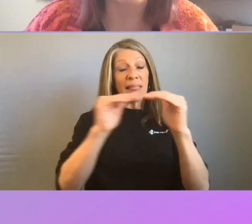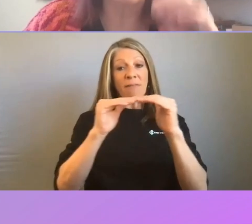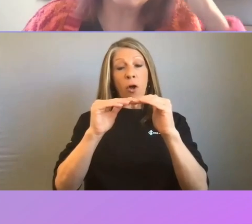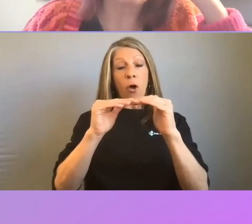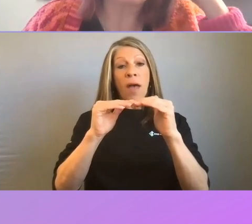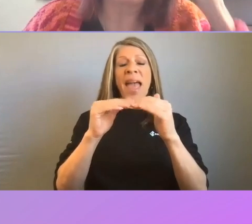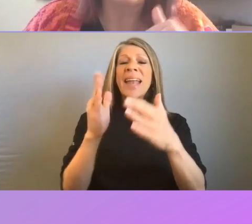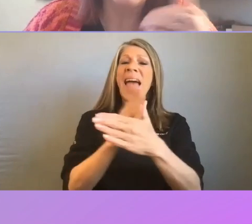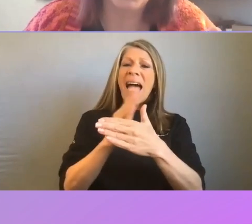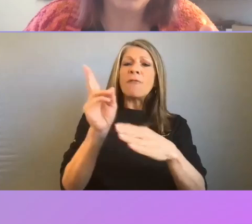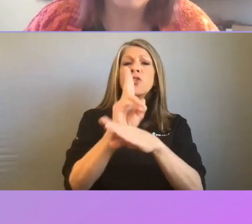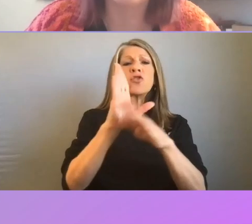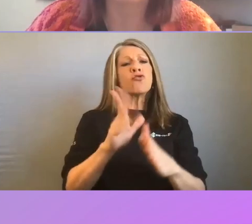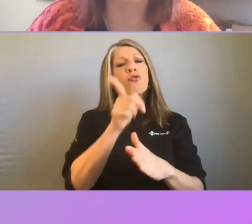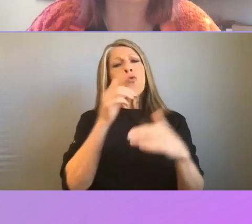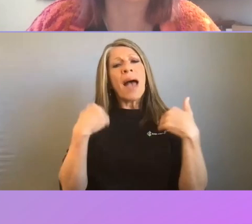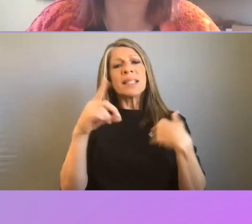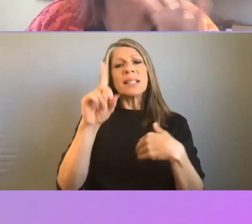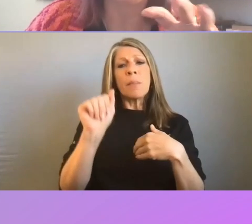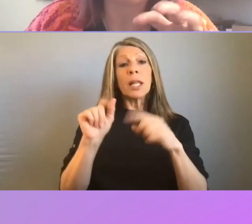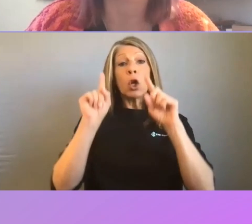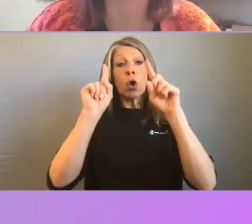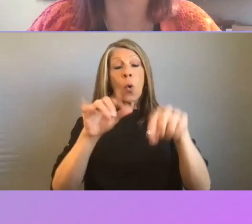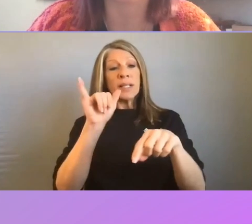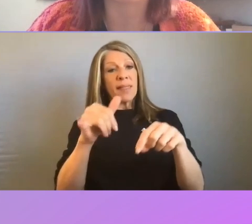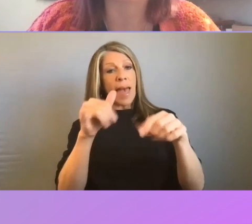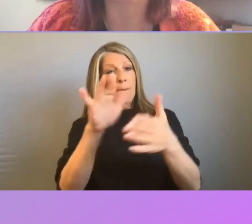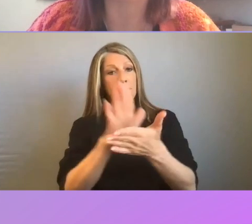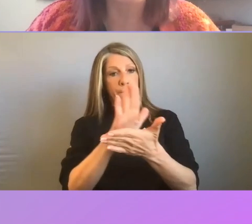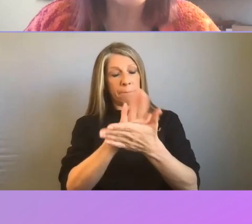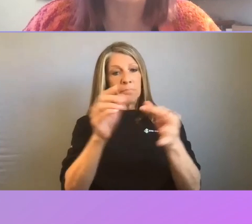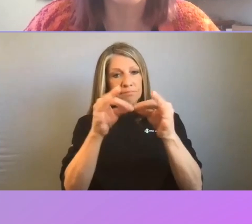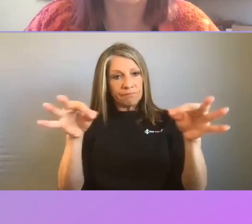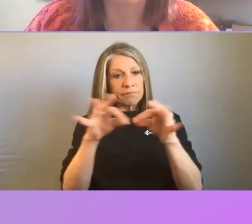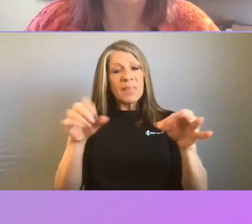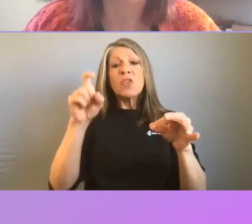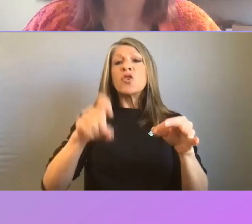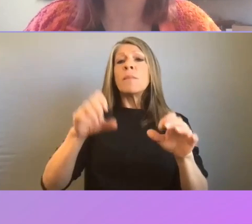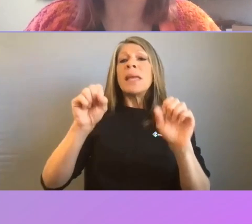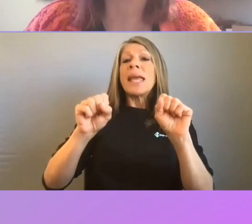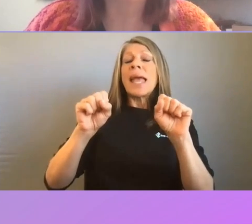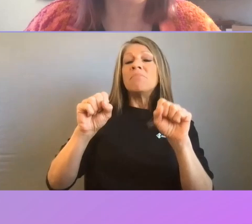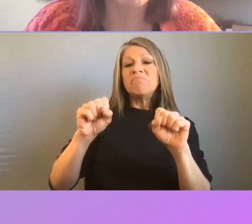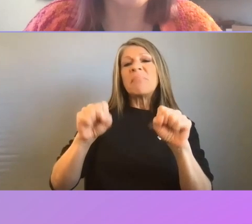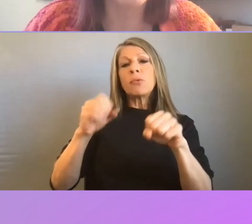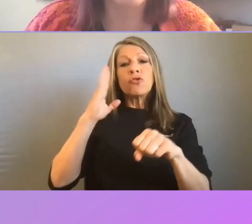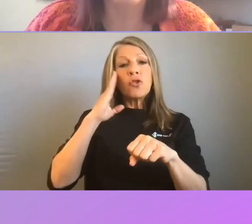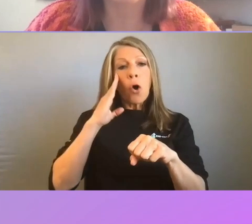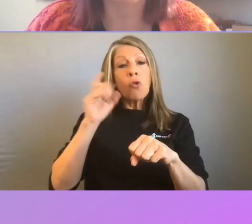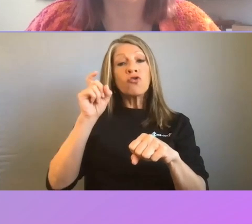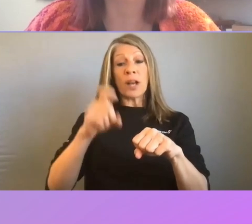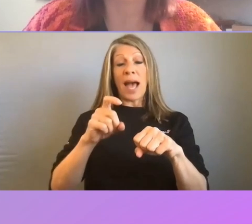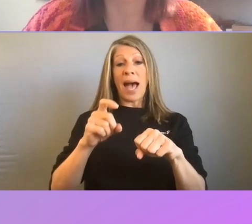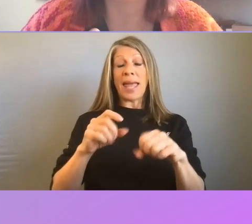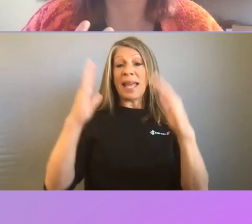that happens to have disabilities going to that statement page on your website. They should be able to know, should I expect forms to